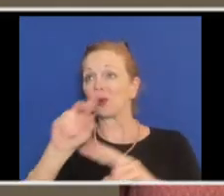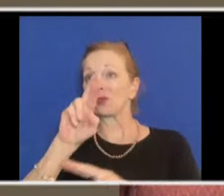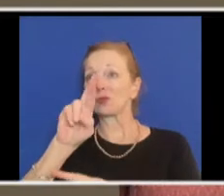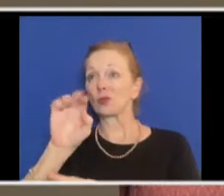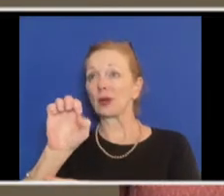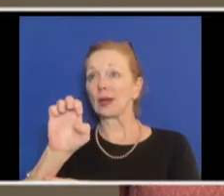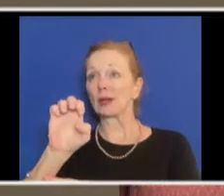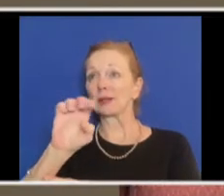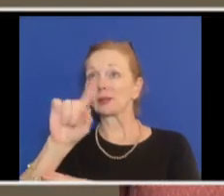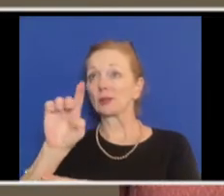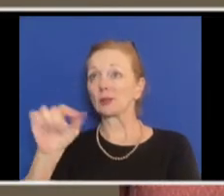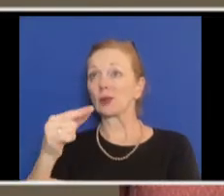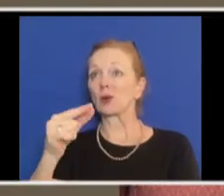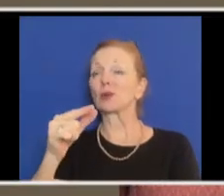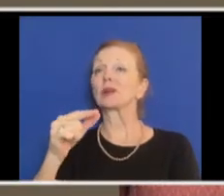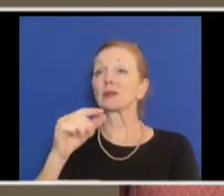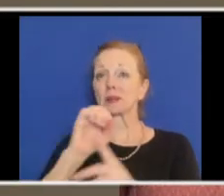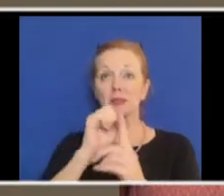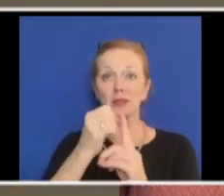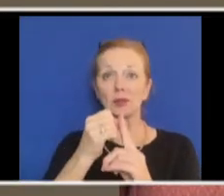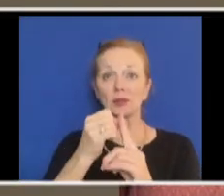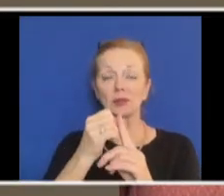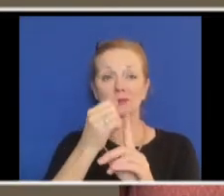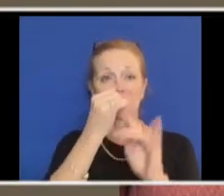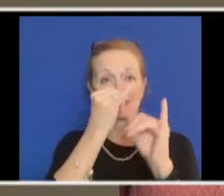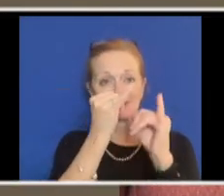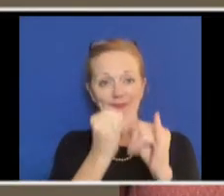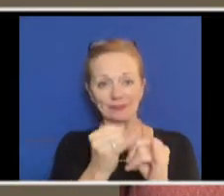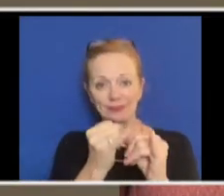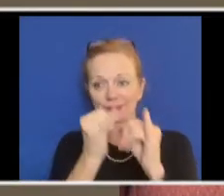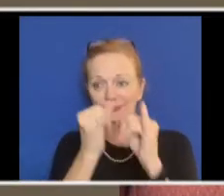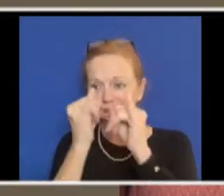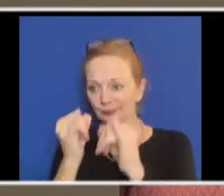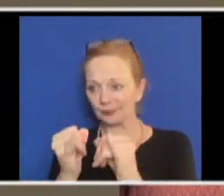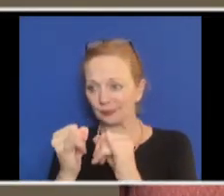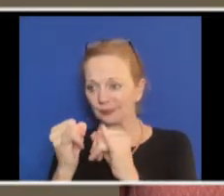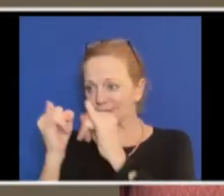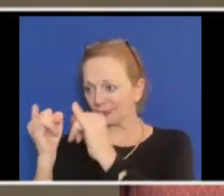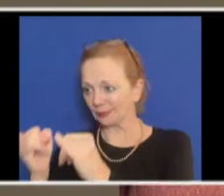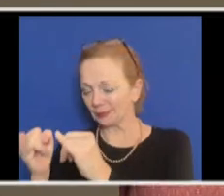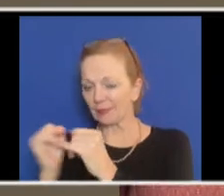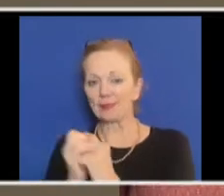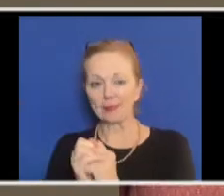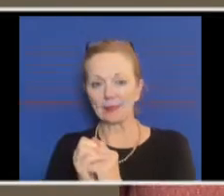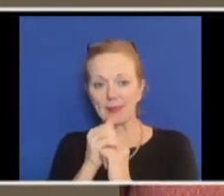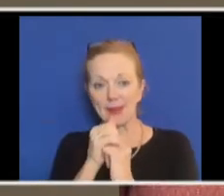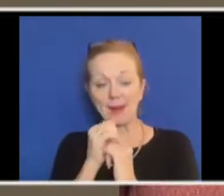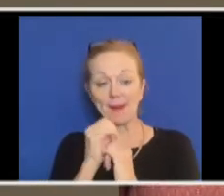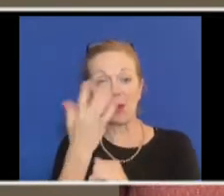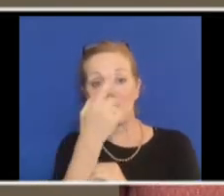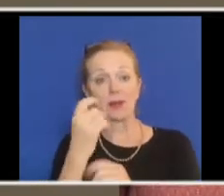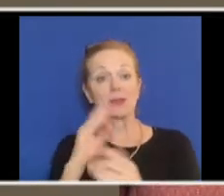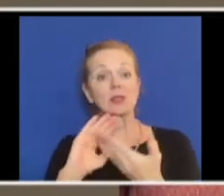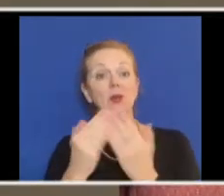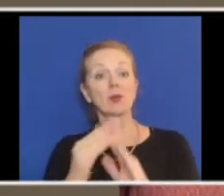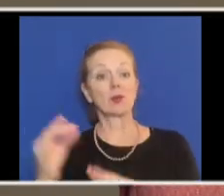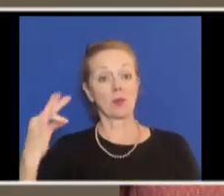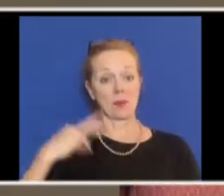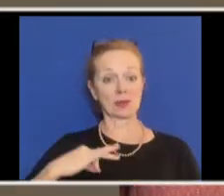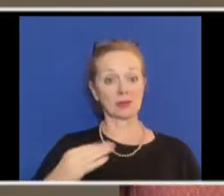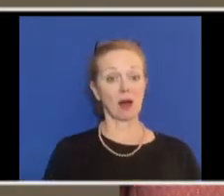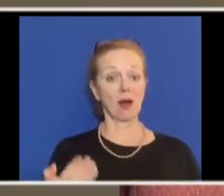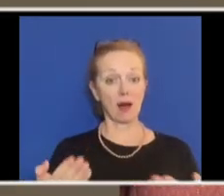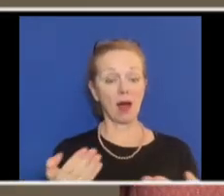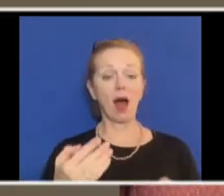on a case-by-case basis so I I see because of the community benefits it's offering